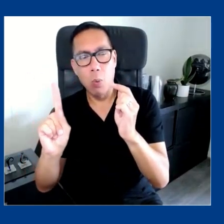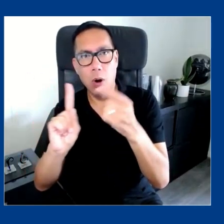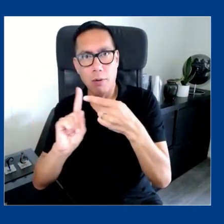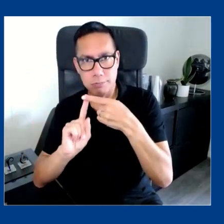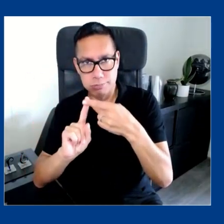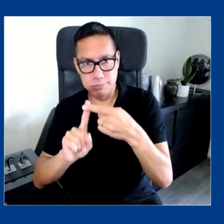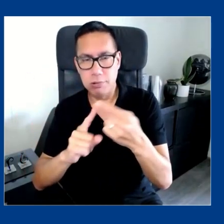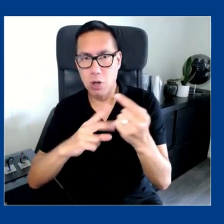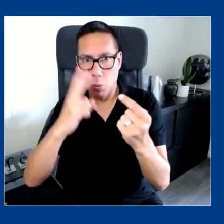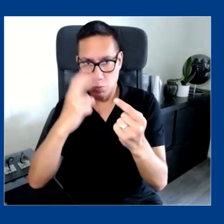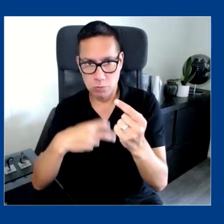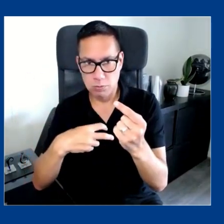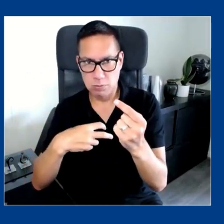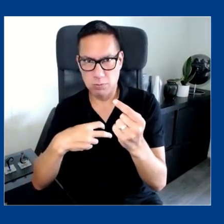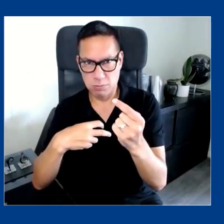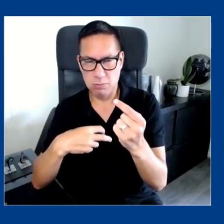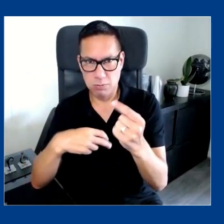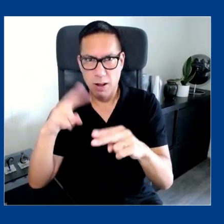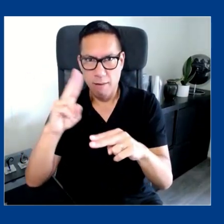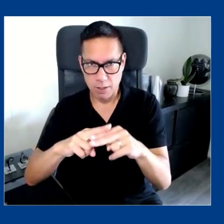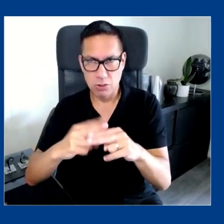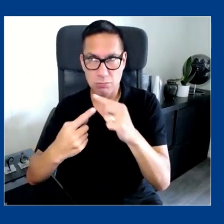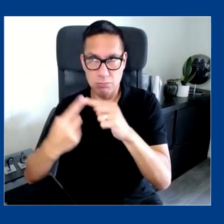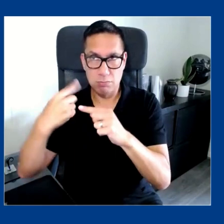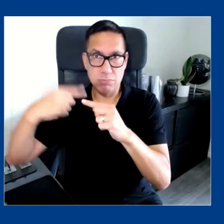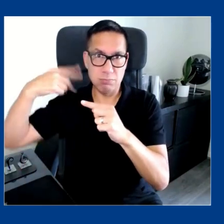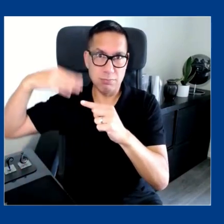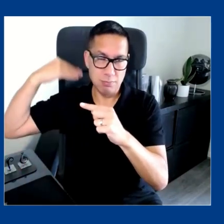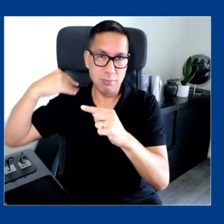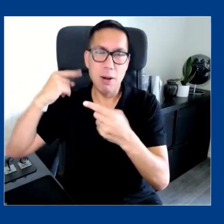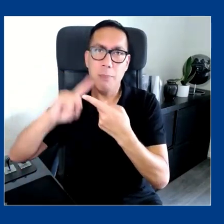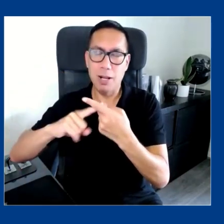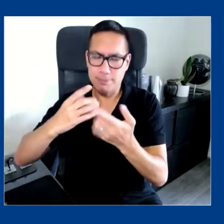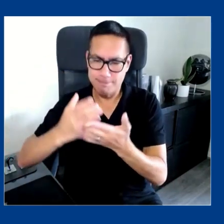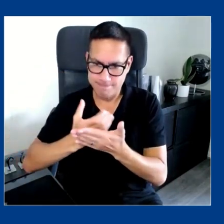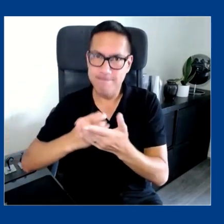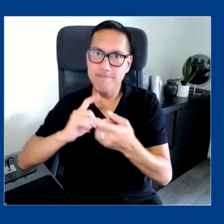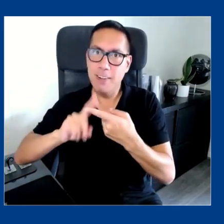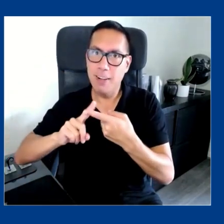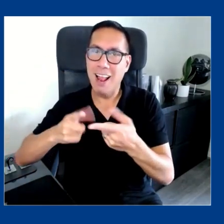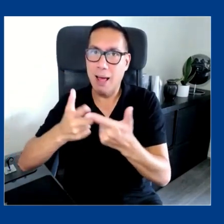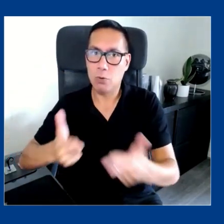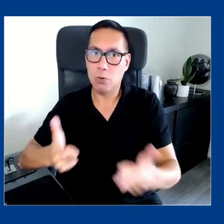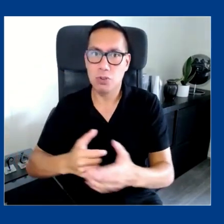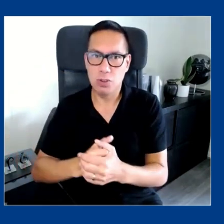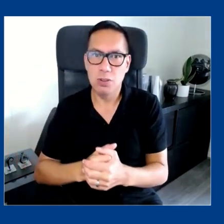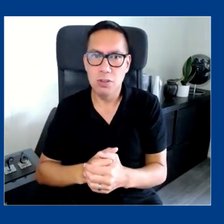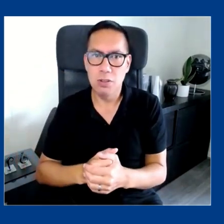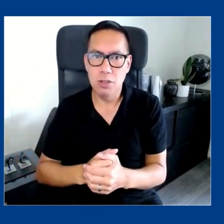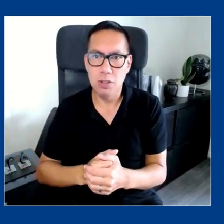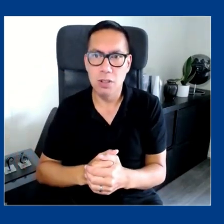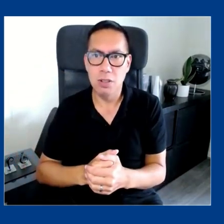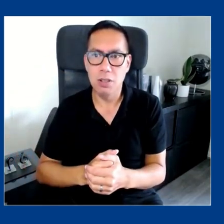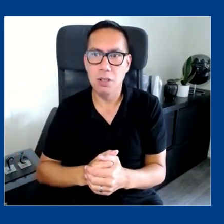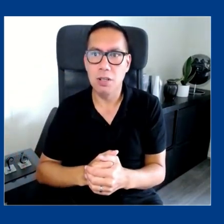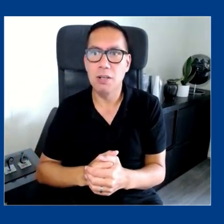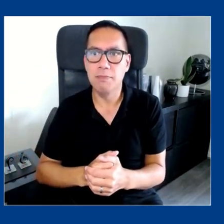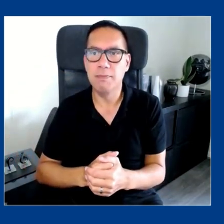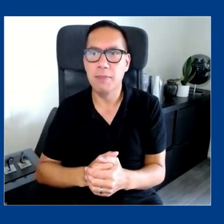in classical language, a classical local language. It's very poetical.